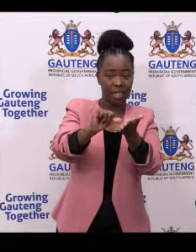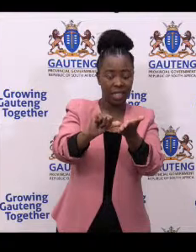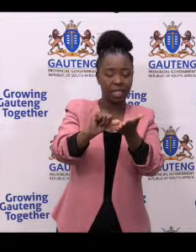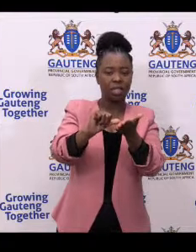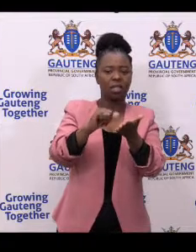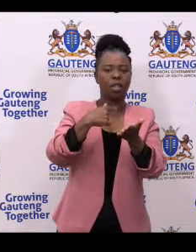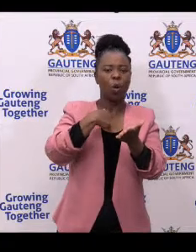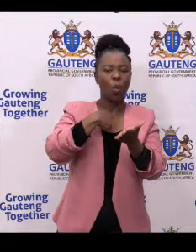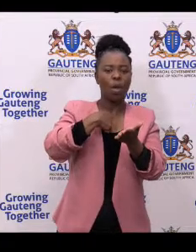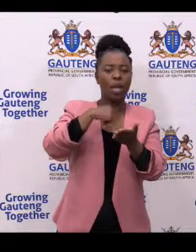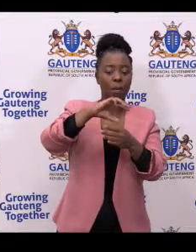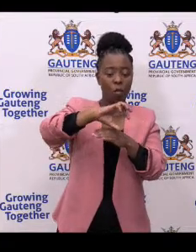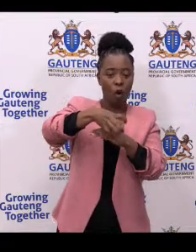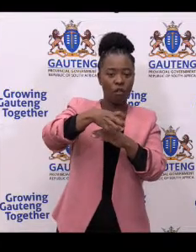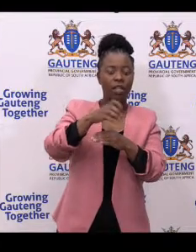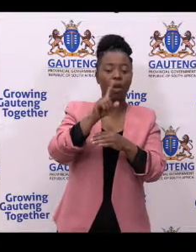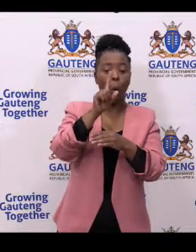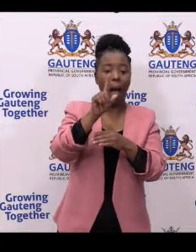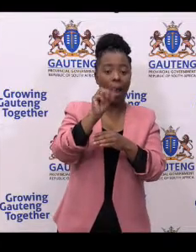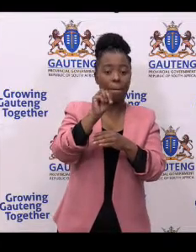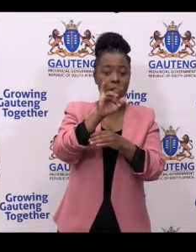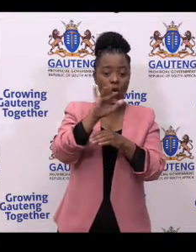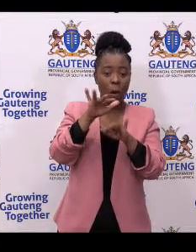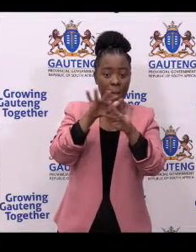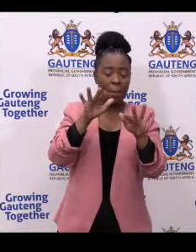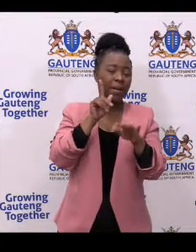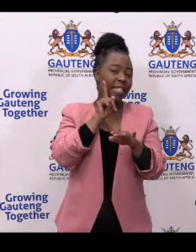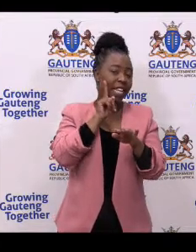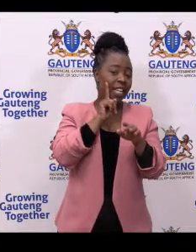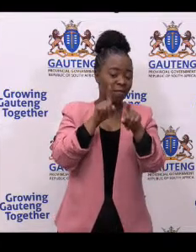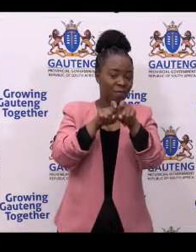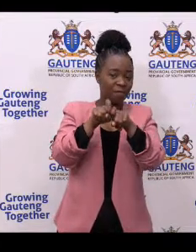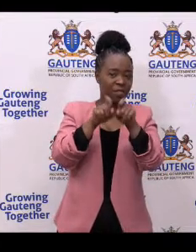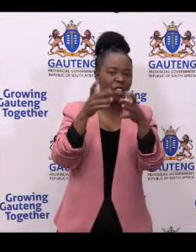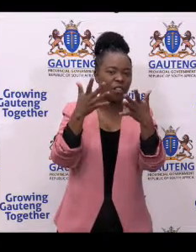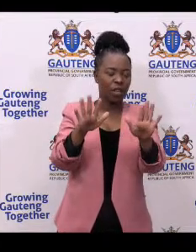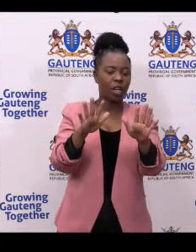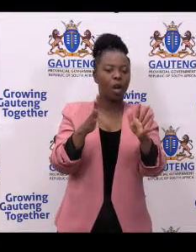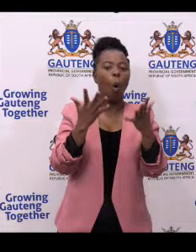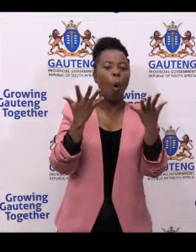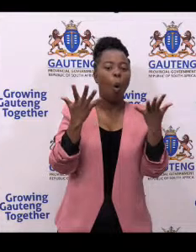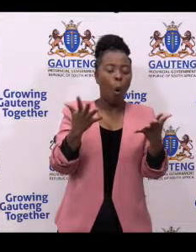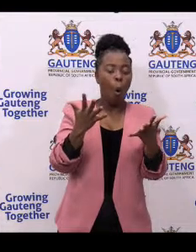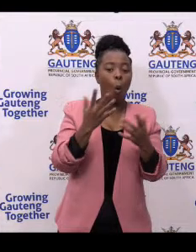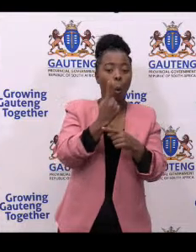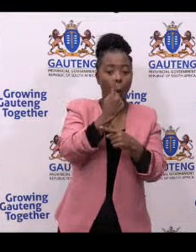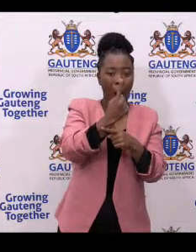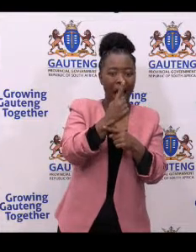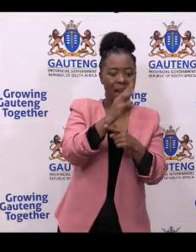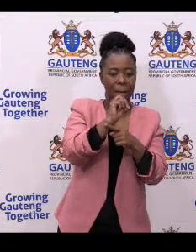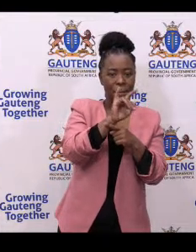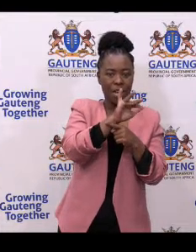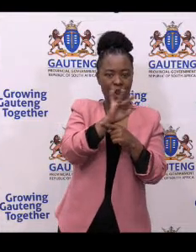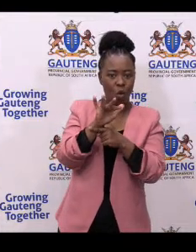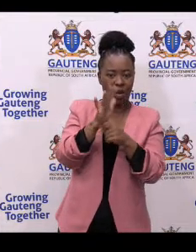to test over 1 million people, or having had 1 million instances of testing, which is something